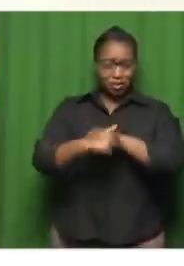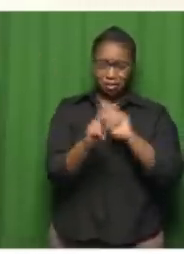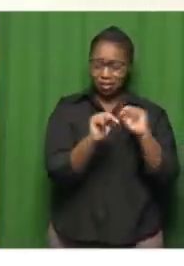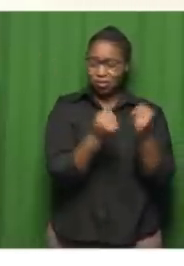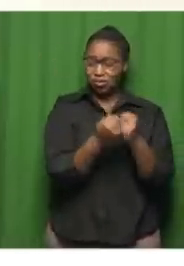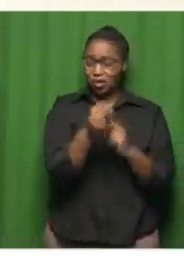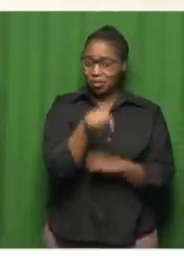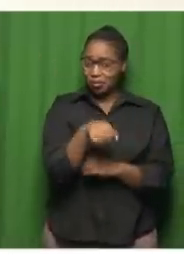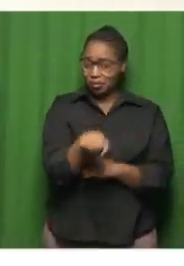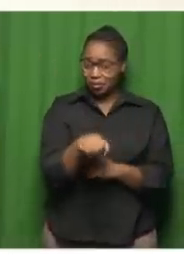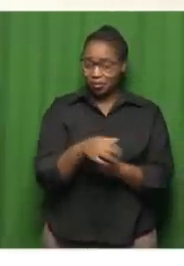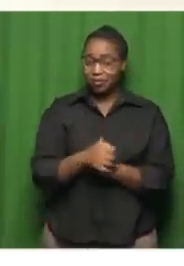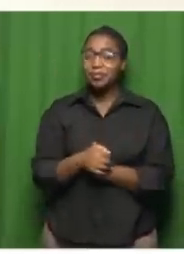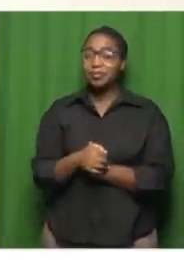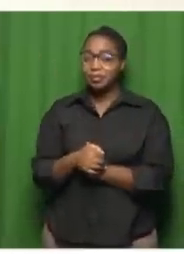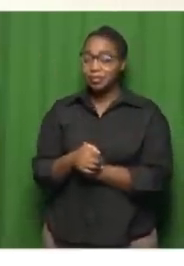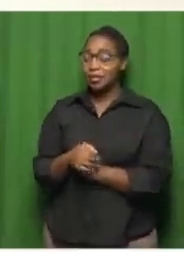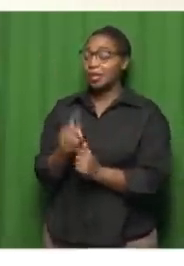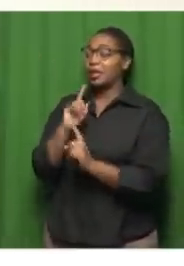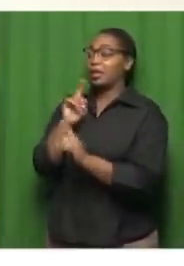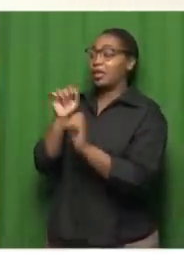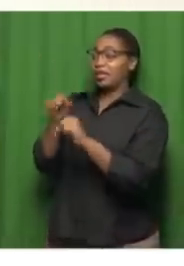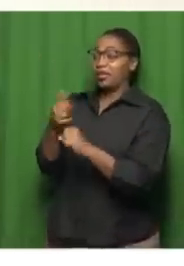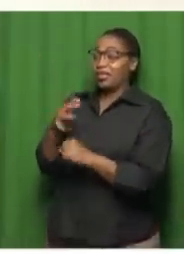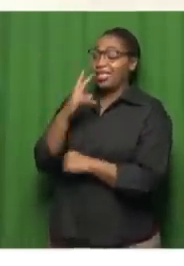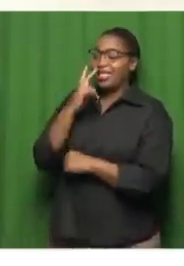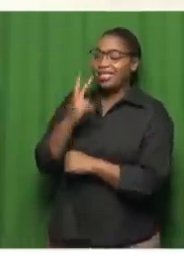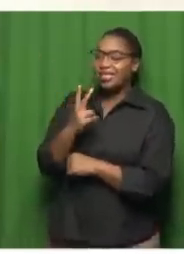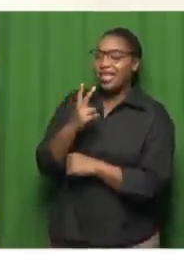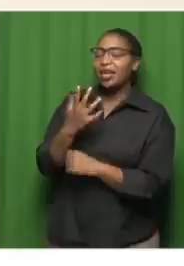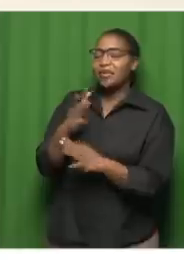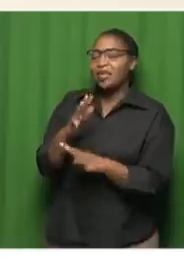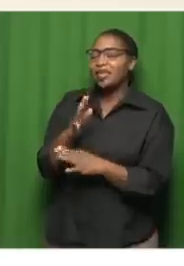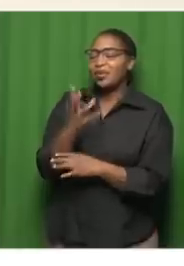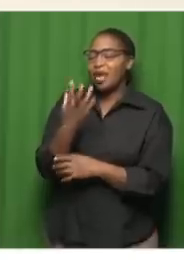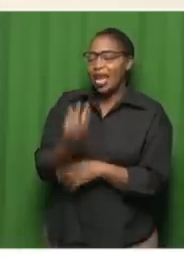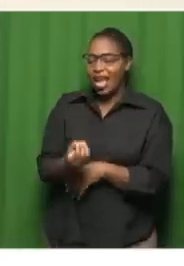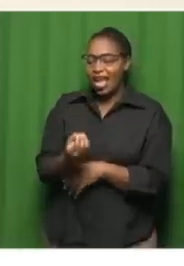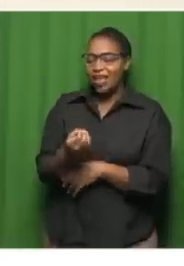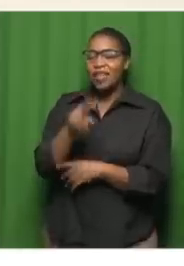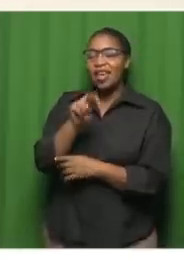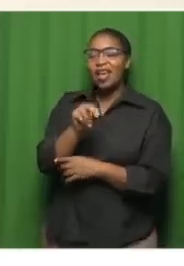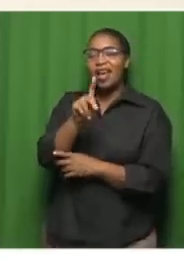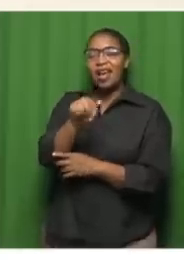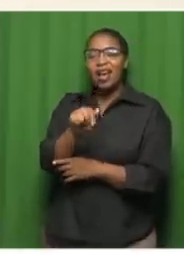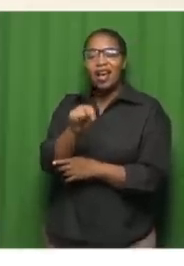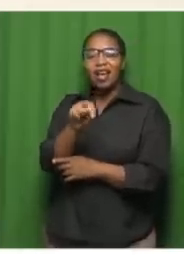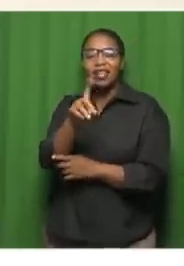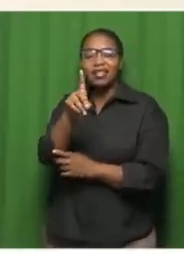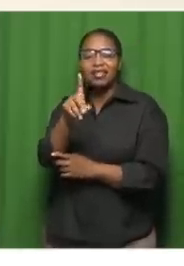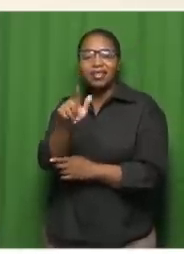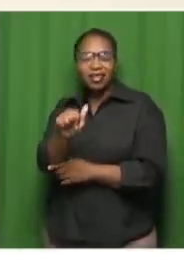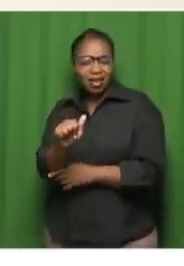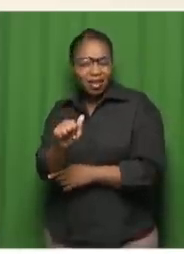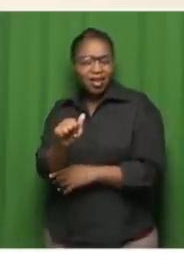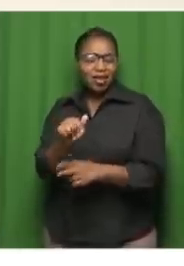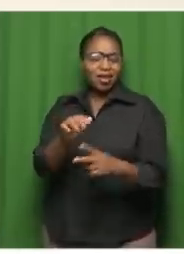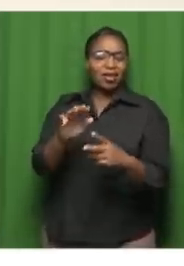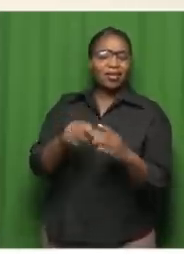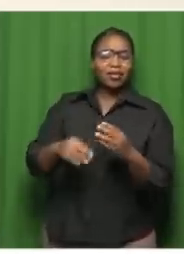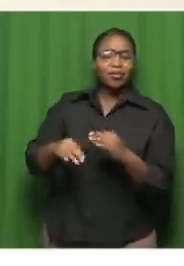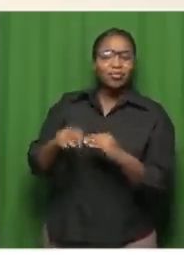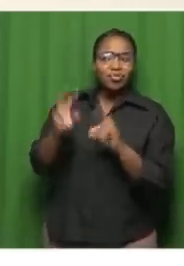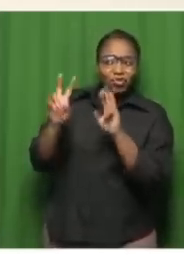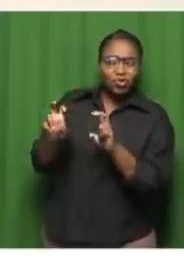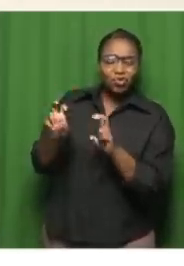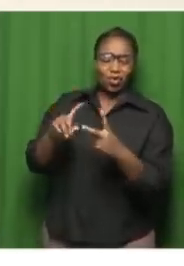I mean, we had Inkandla, we now had Palafala, you can mention them, but I think this is the worst that the ANC